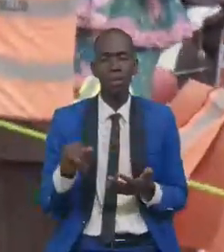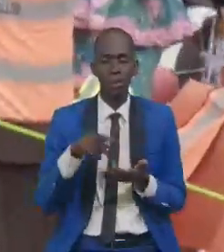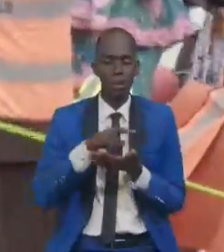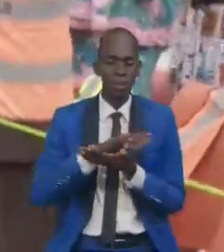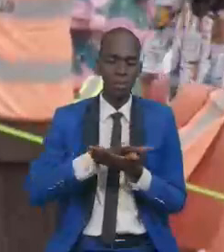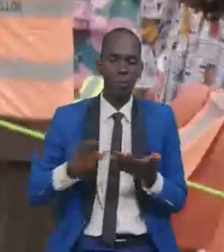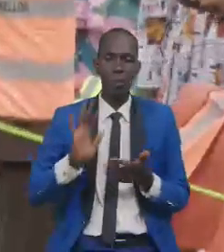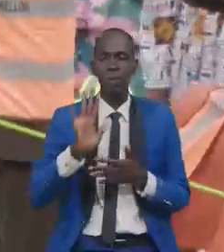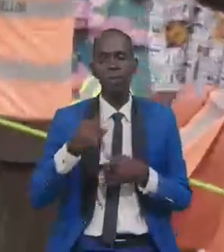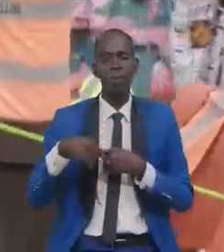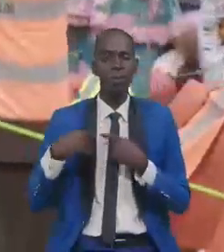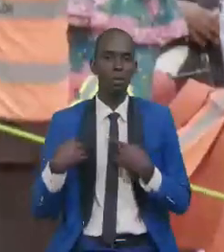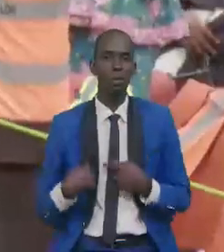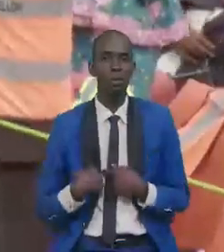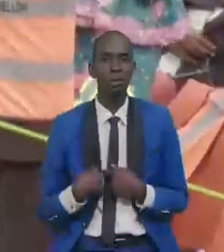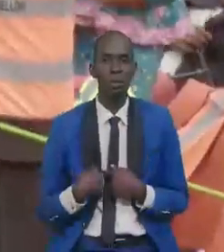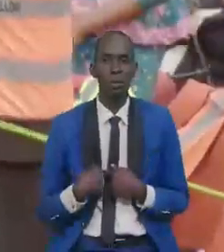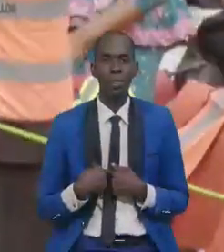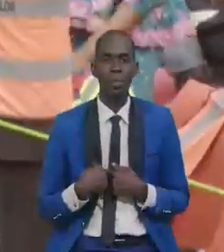heart.